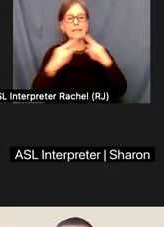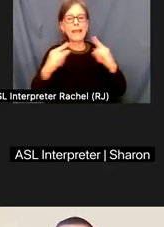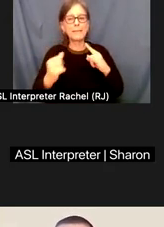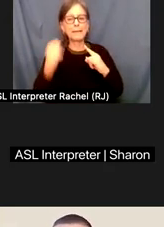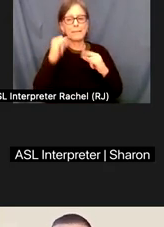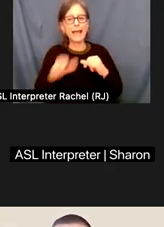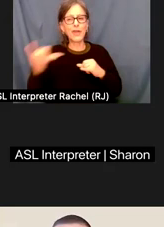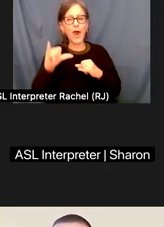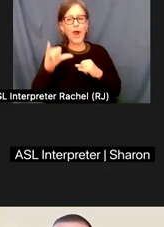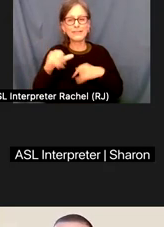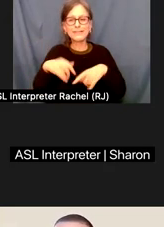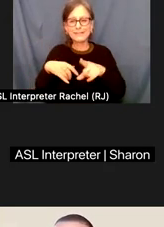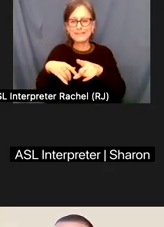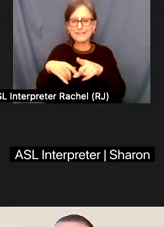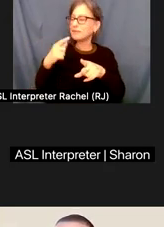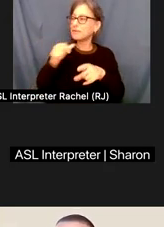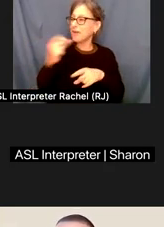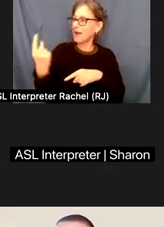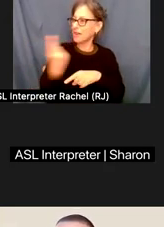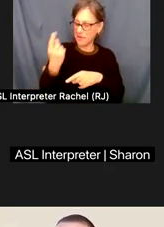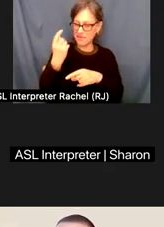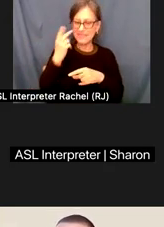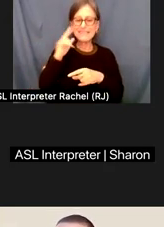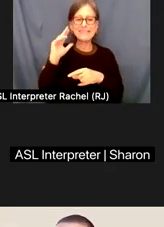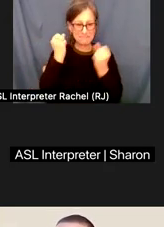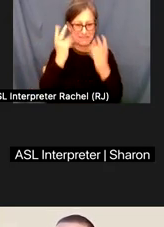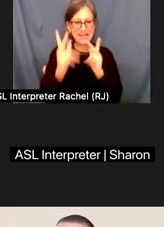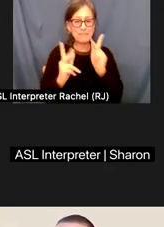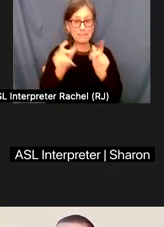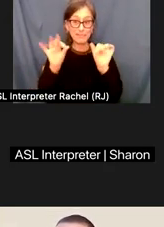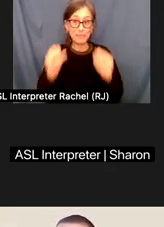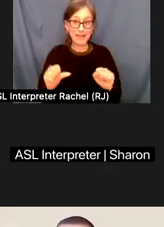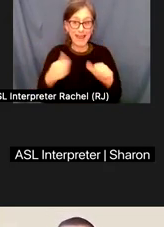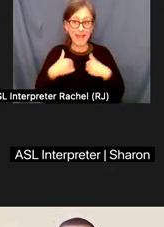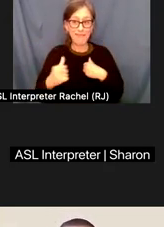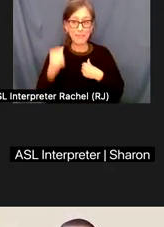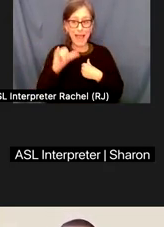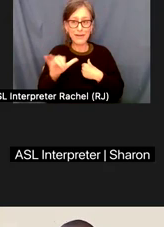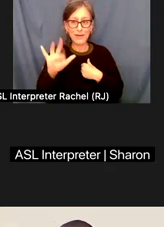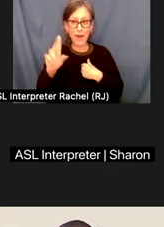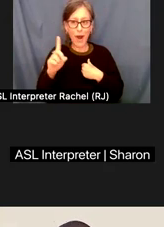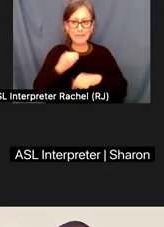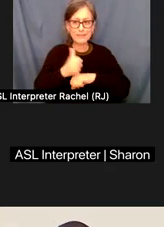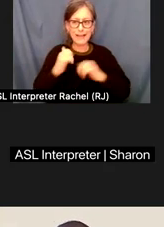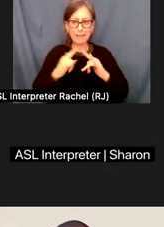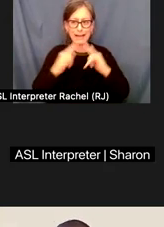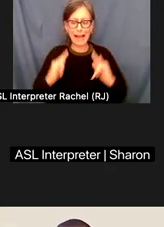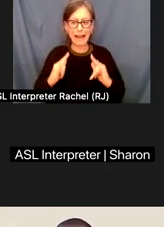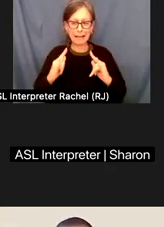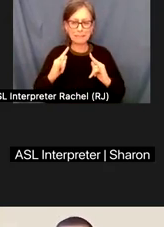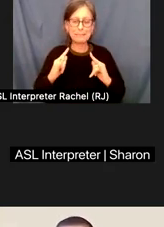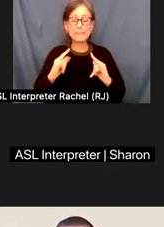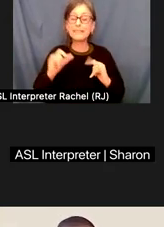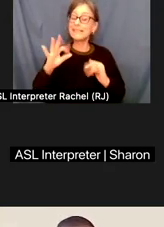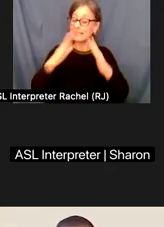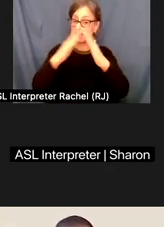say. Well, at least you're not going to be alone. It looks like there's a If few you have people that who capability. Yeah, that's right. So if the